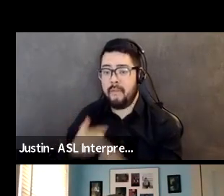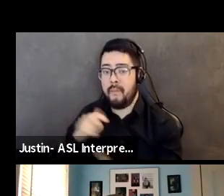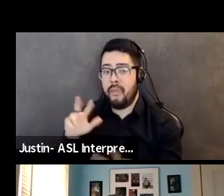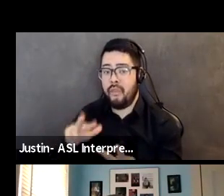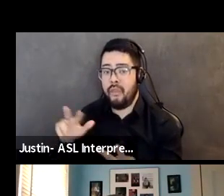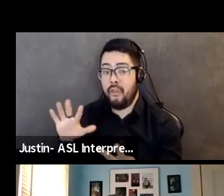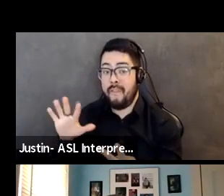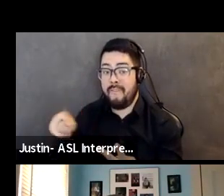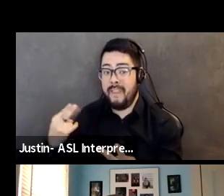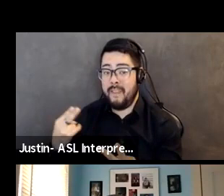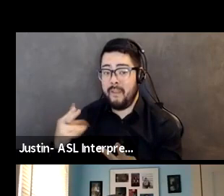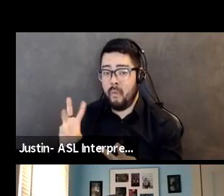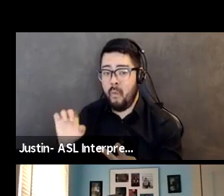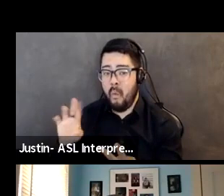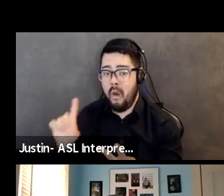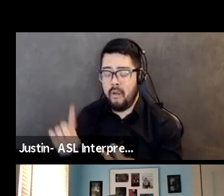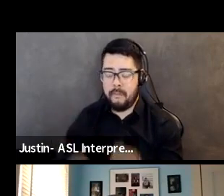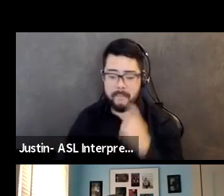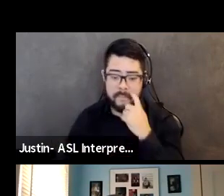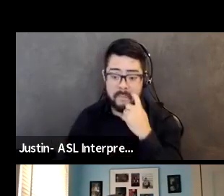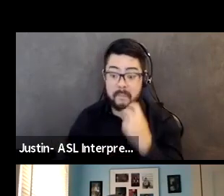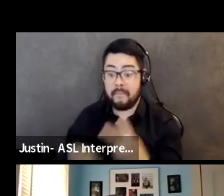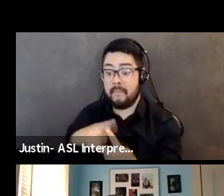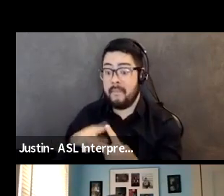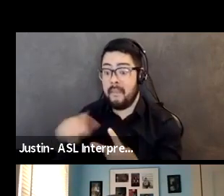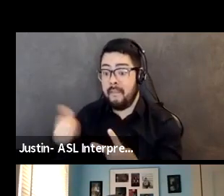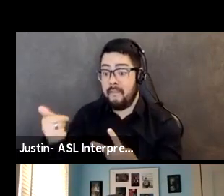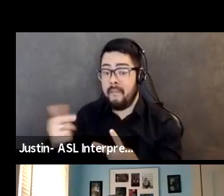35th board alderman